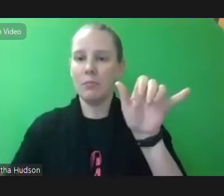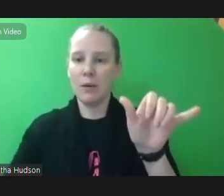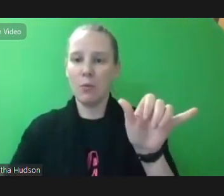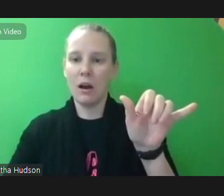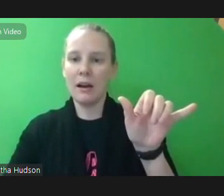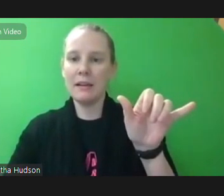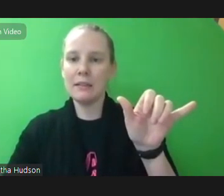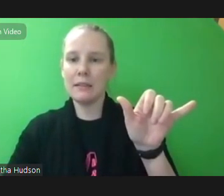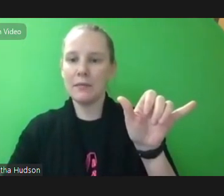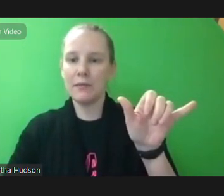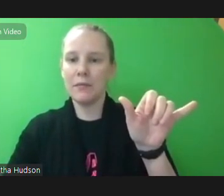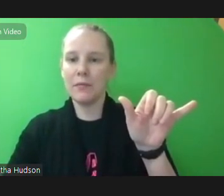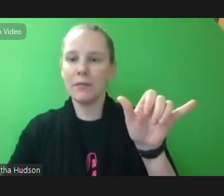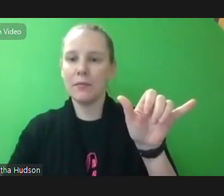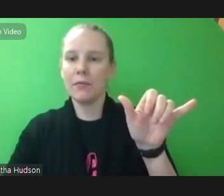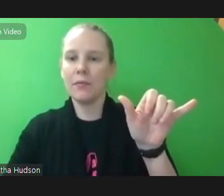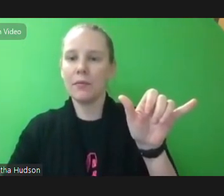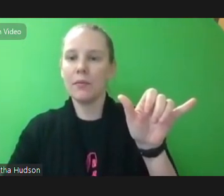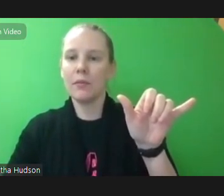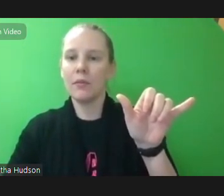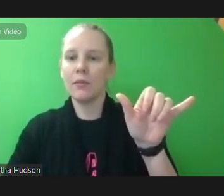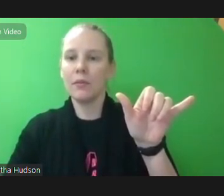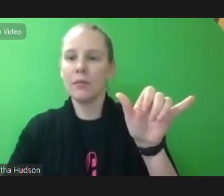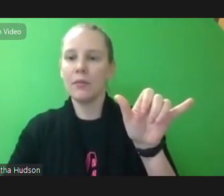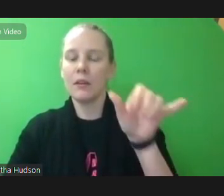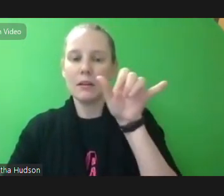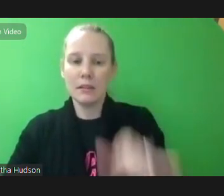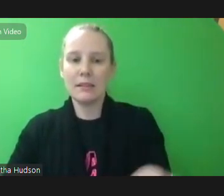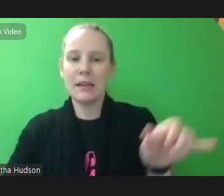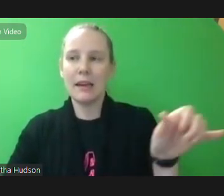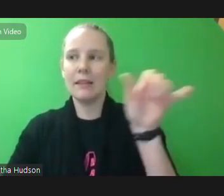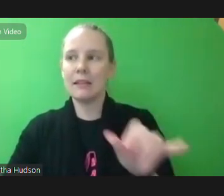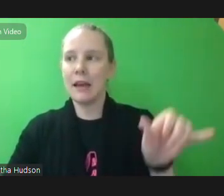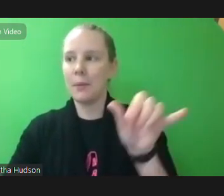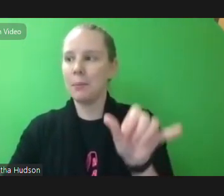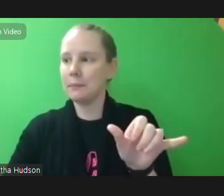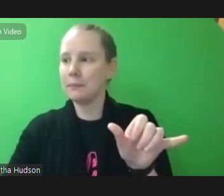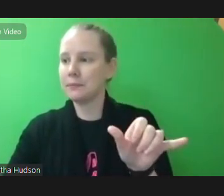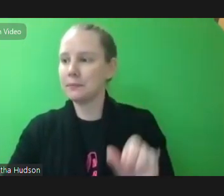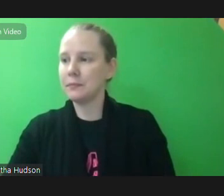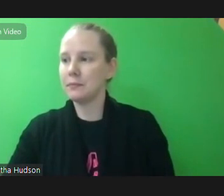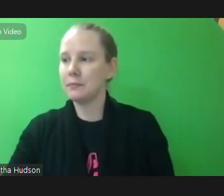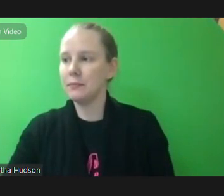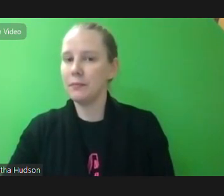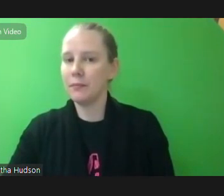My y's stayed the same.